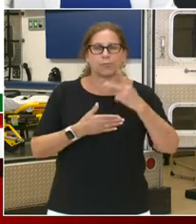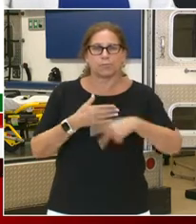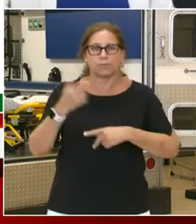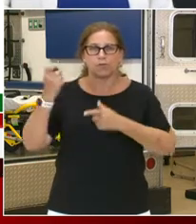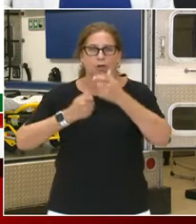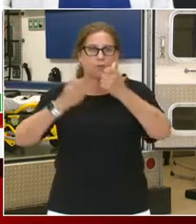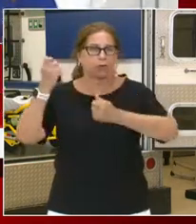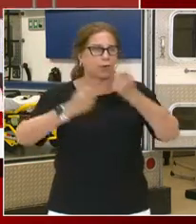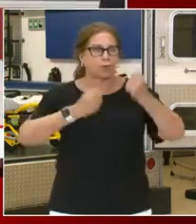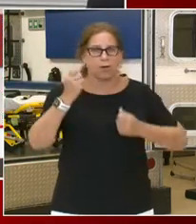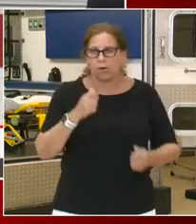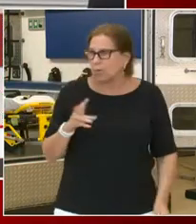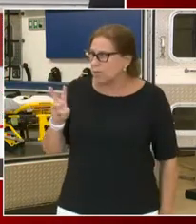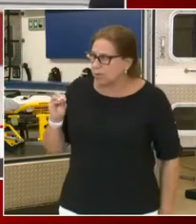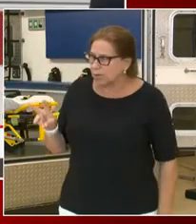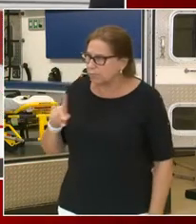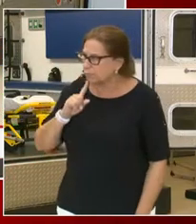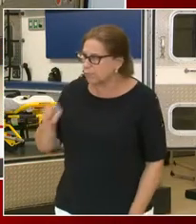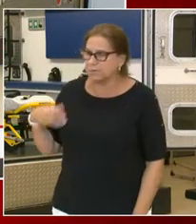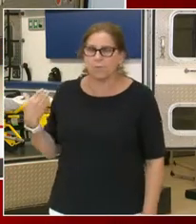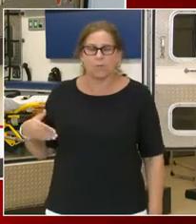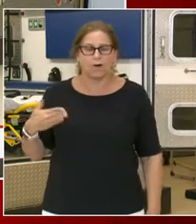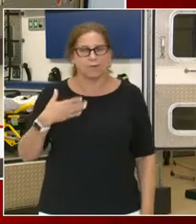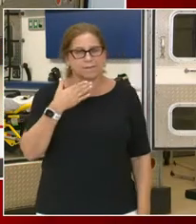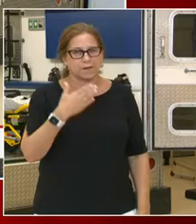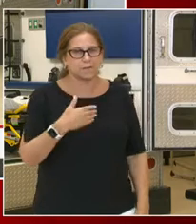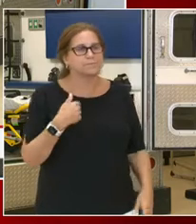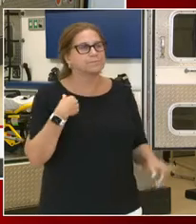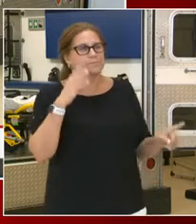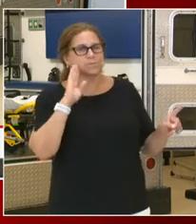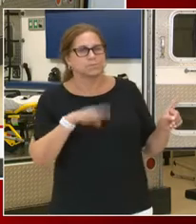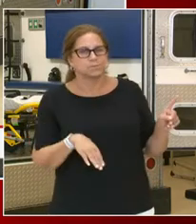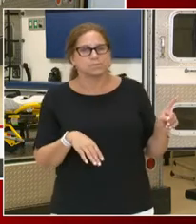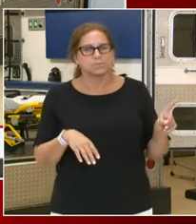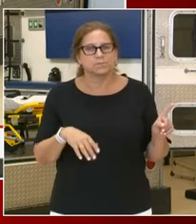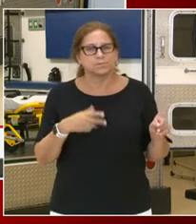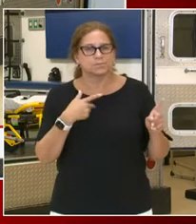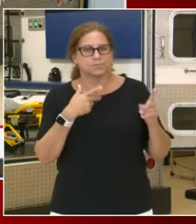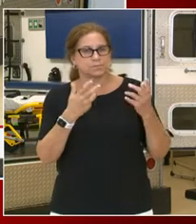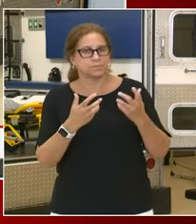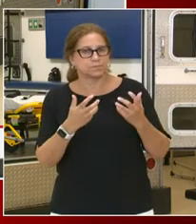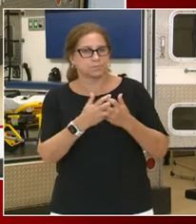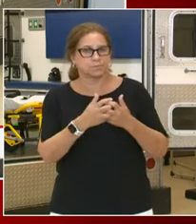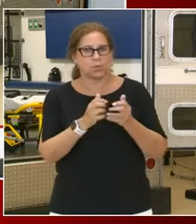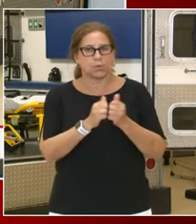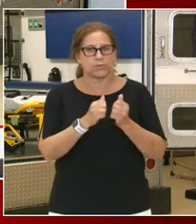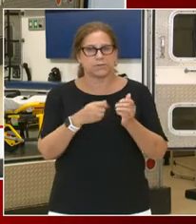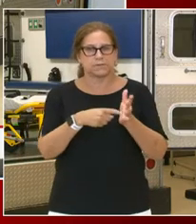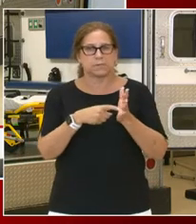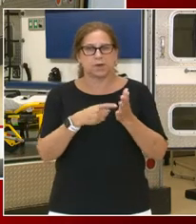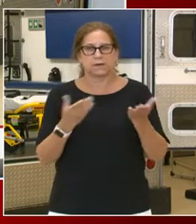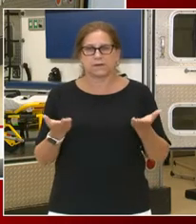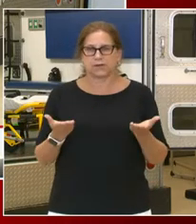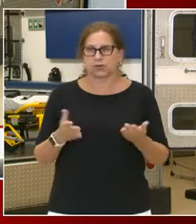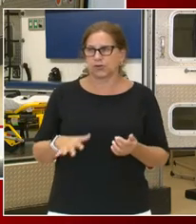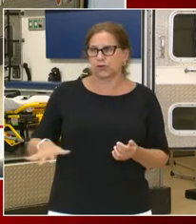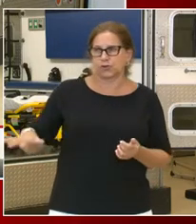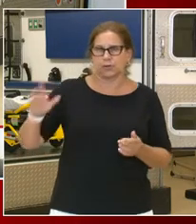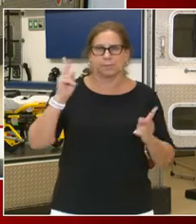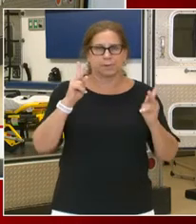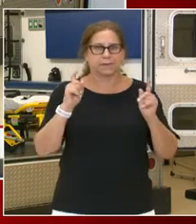great. And we know that, this is just aligns with also the demand that we're seeing across the district for child care, and how